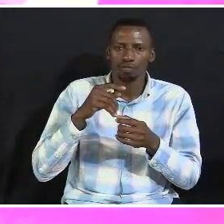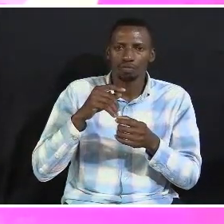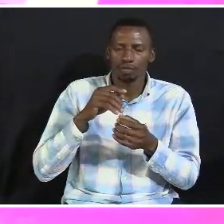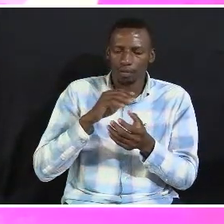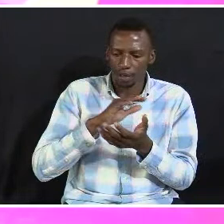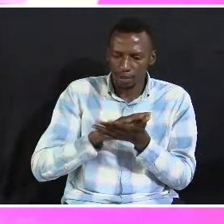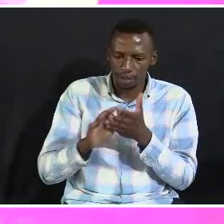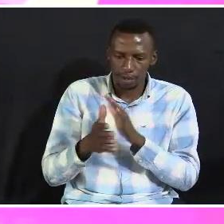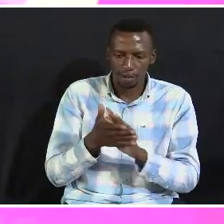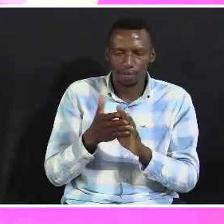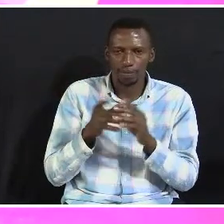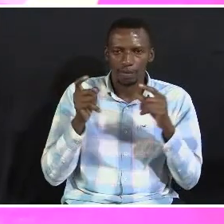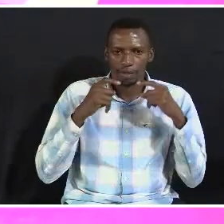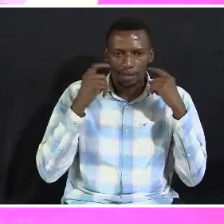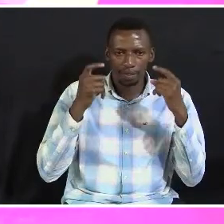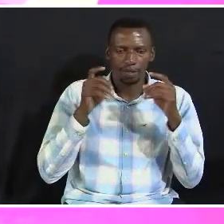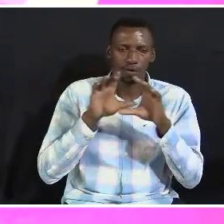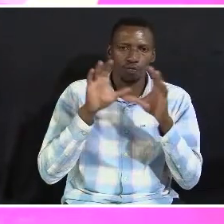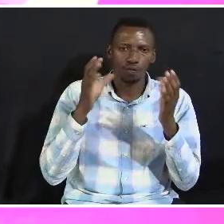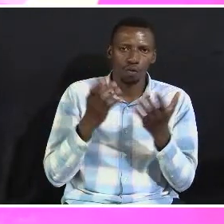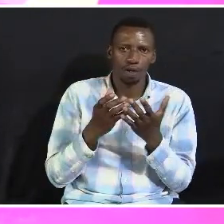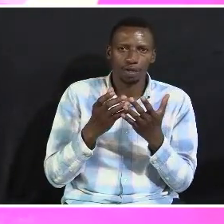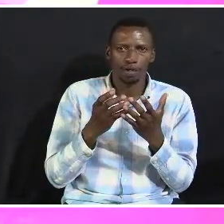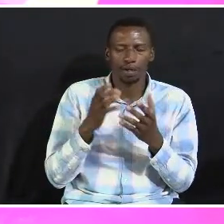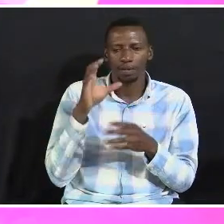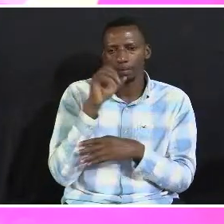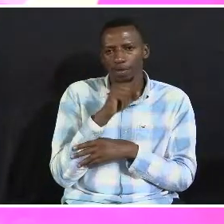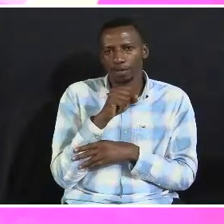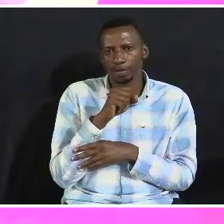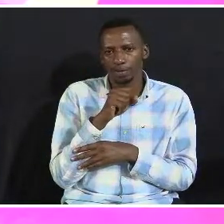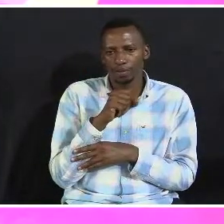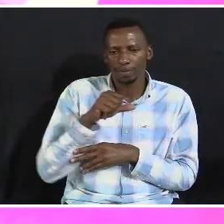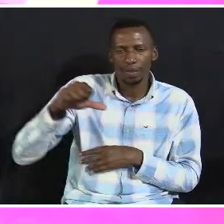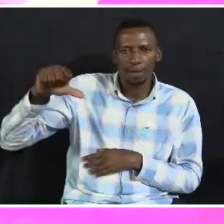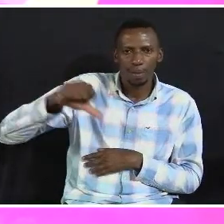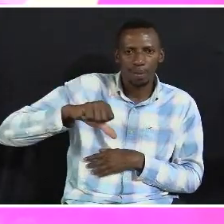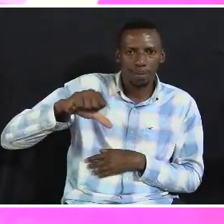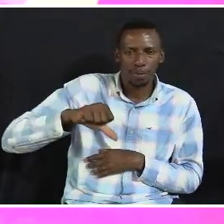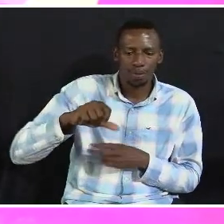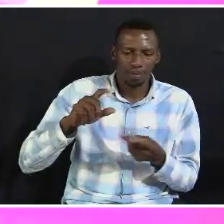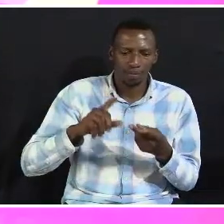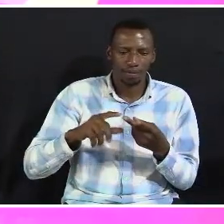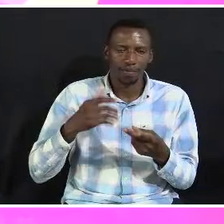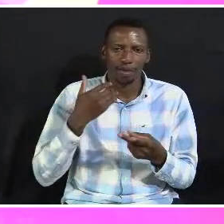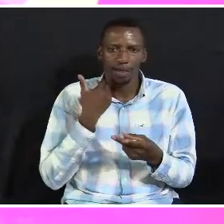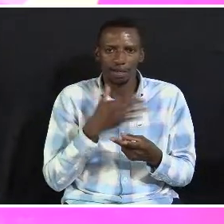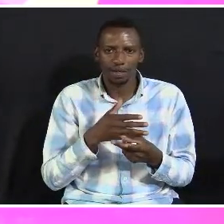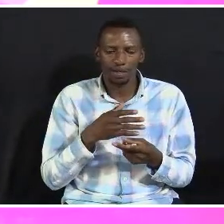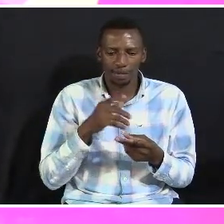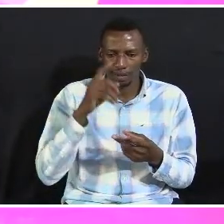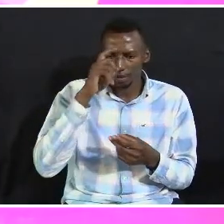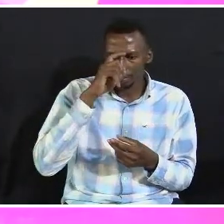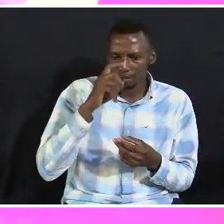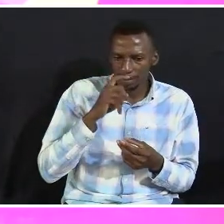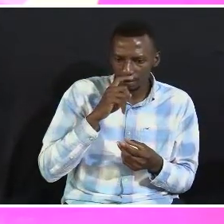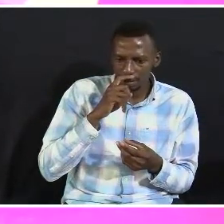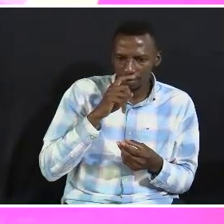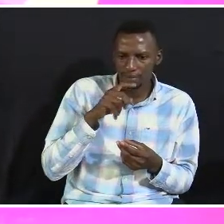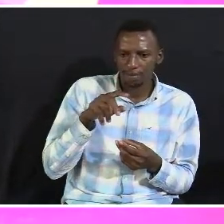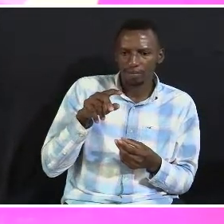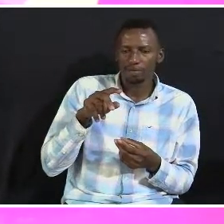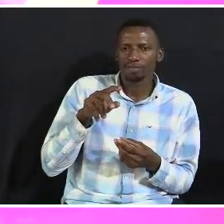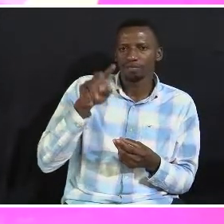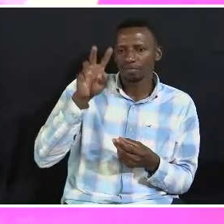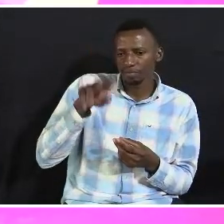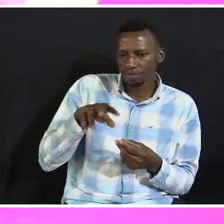do we experience idolatry? Why do we experience hatred, jealousies, envy,